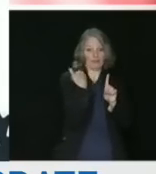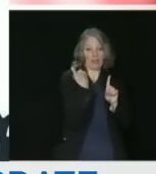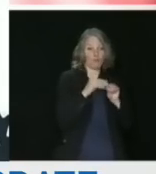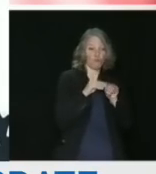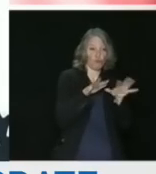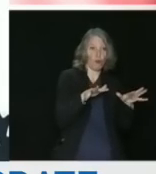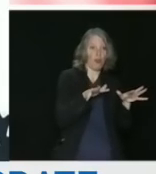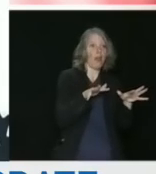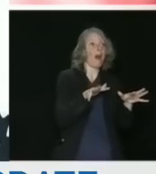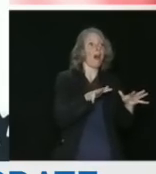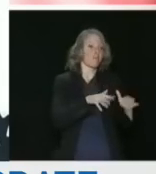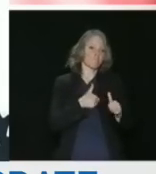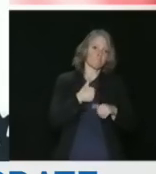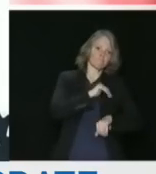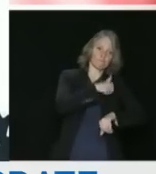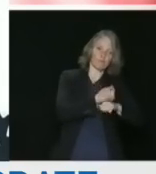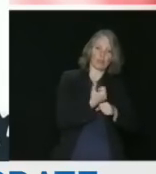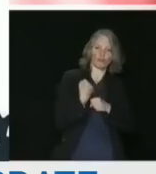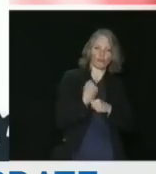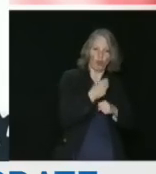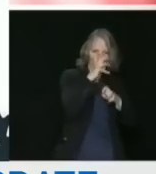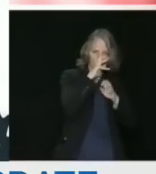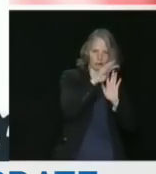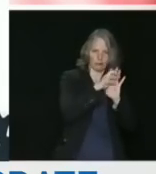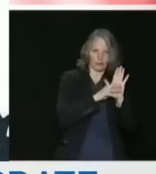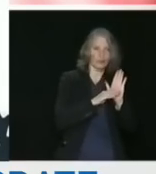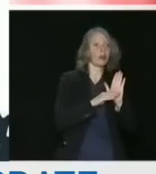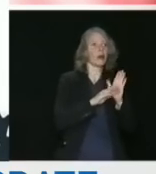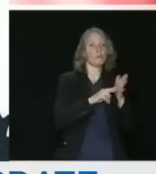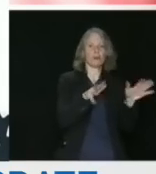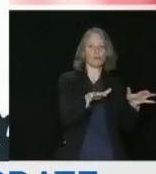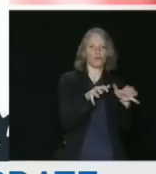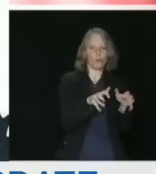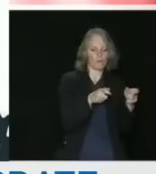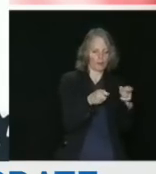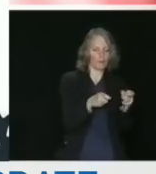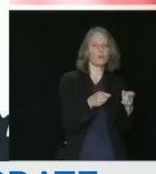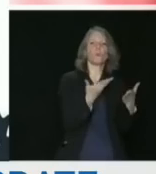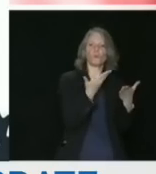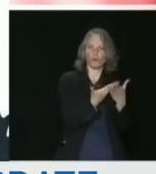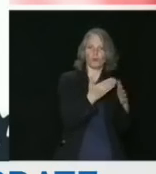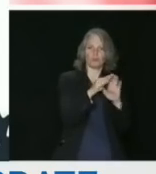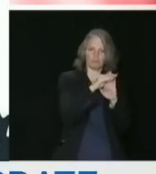and sustained measures can control or eliminate further spread.